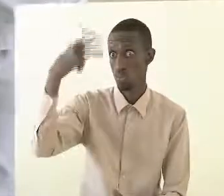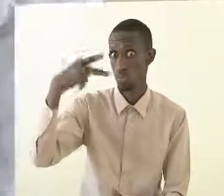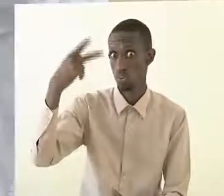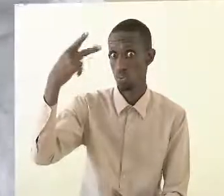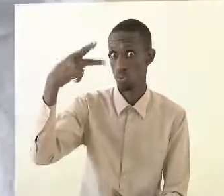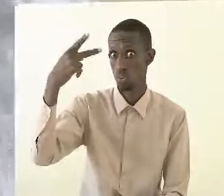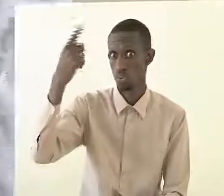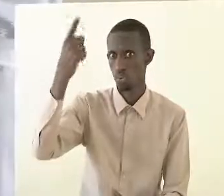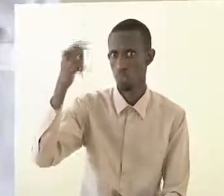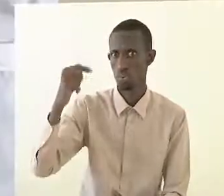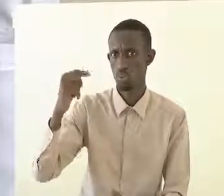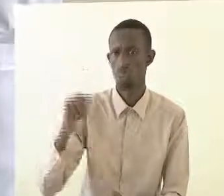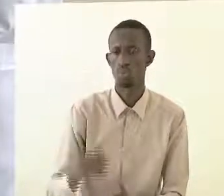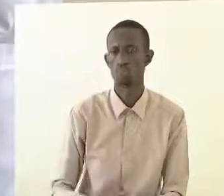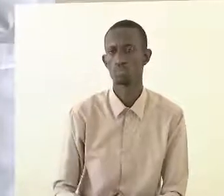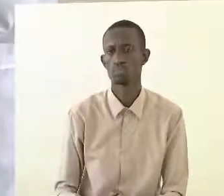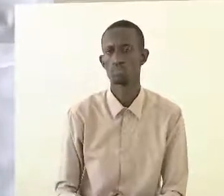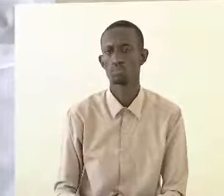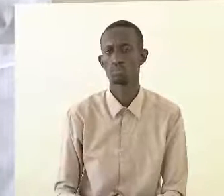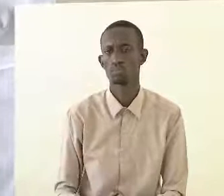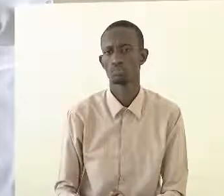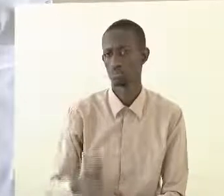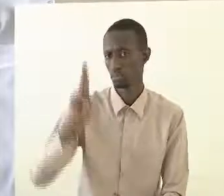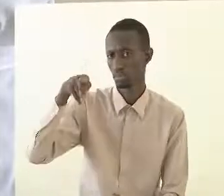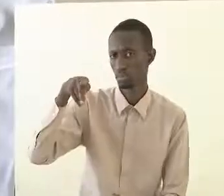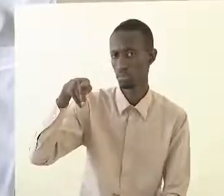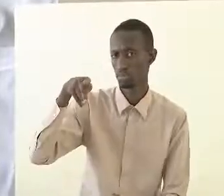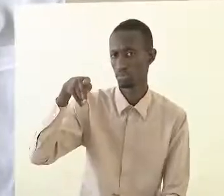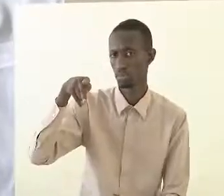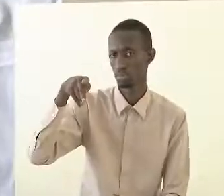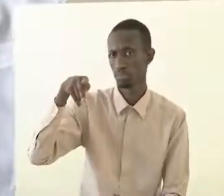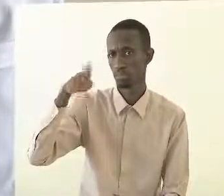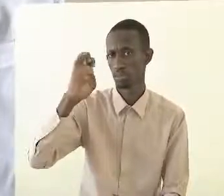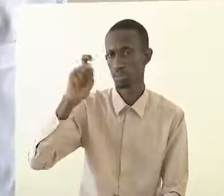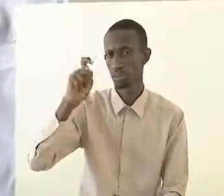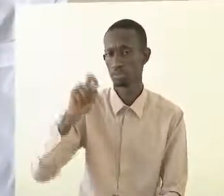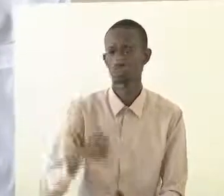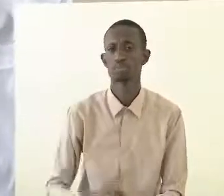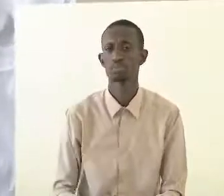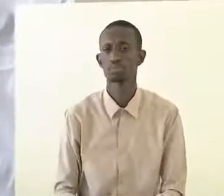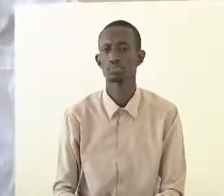of integrals, p of x is a polynomial,